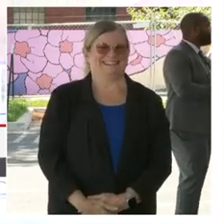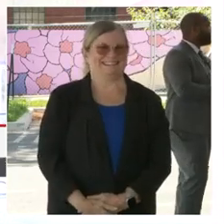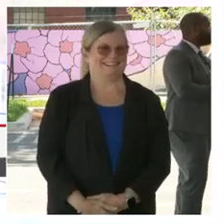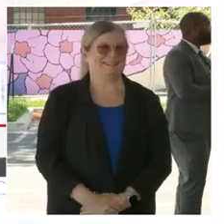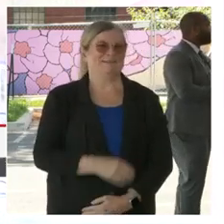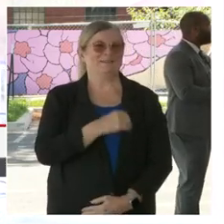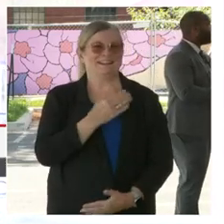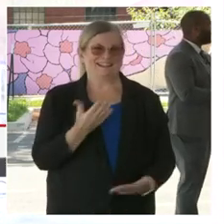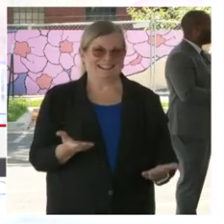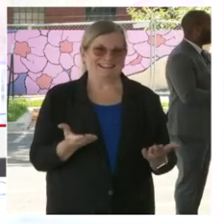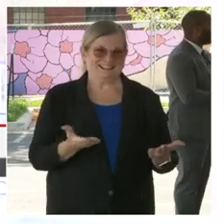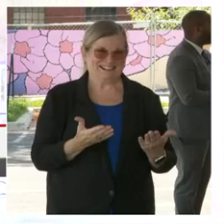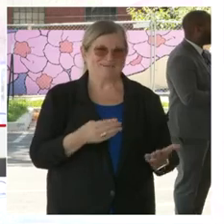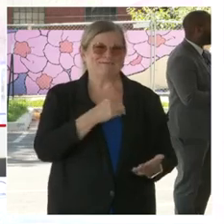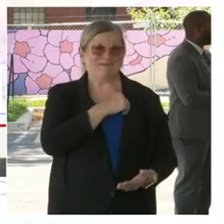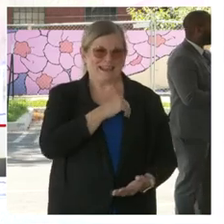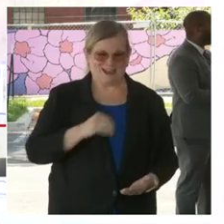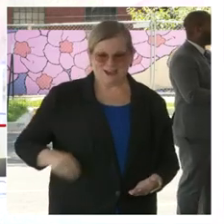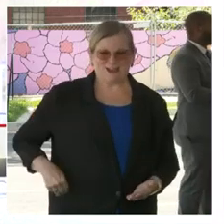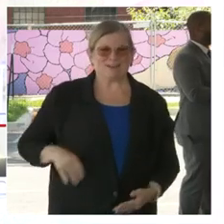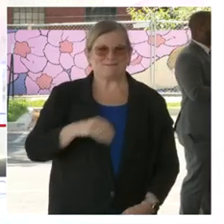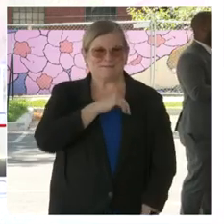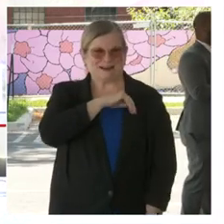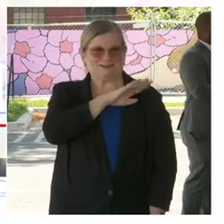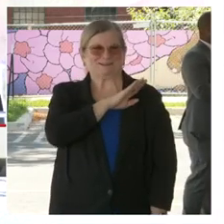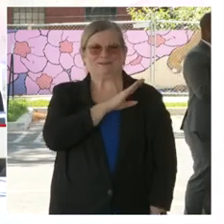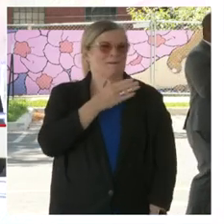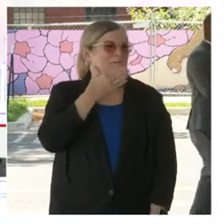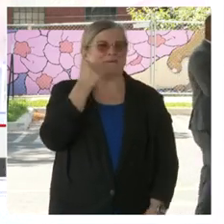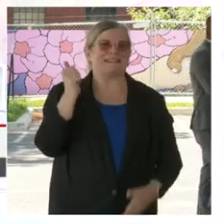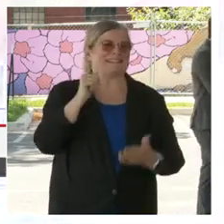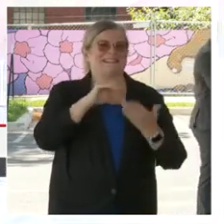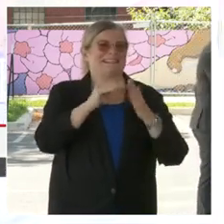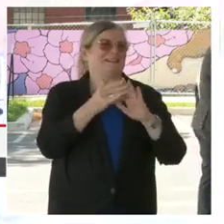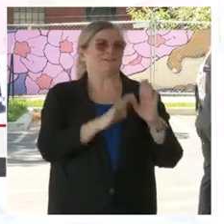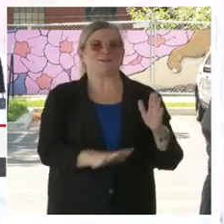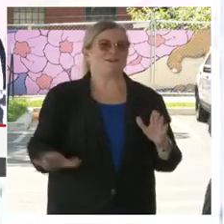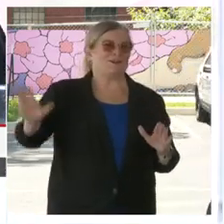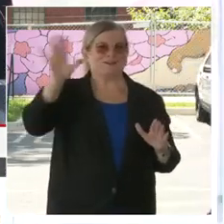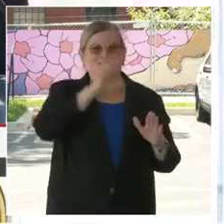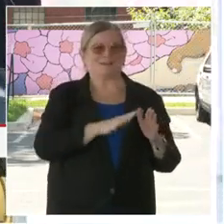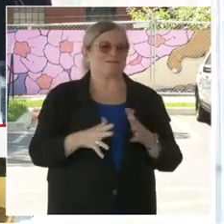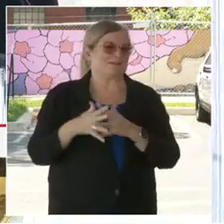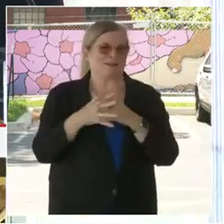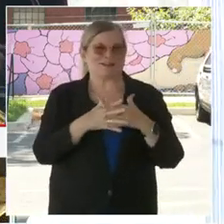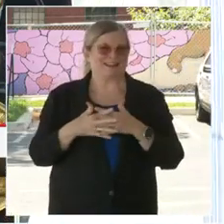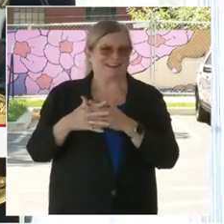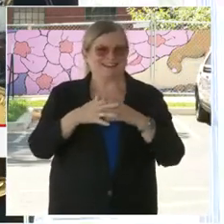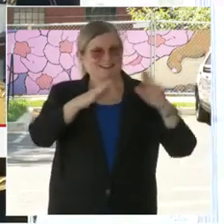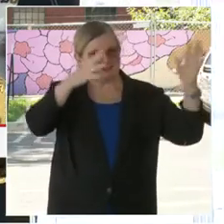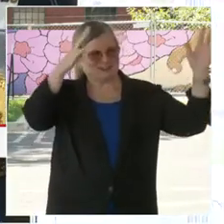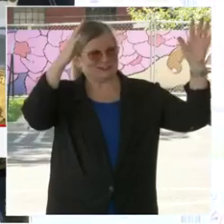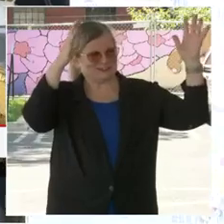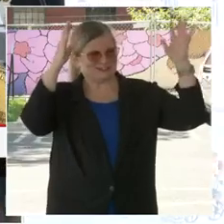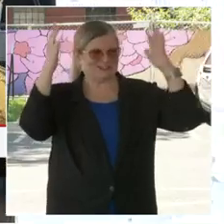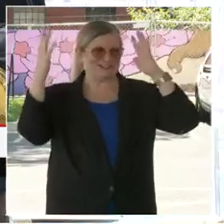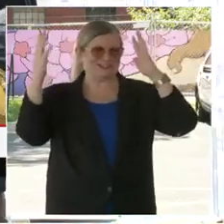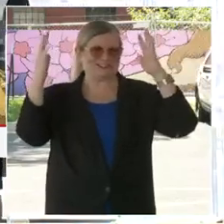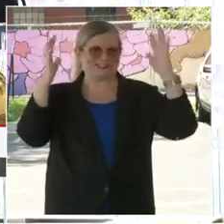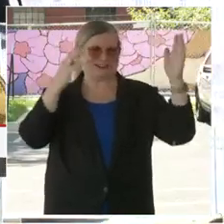And she is the mayor of the best city in America. Give a round of applause to our mayor, Muriel Bowser.